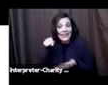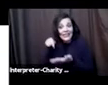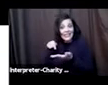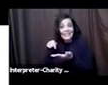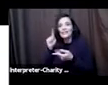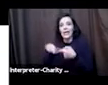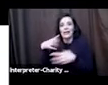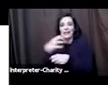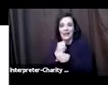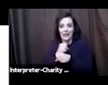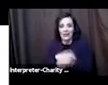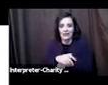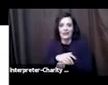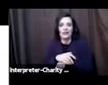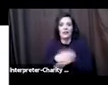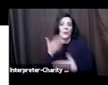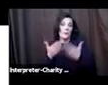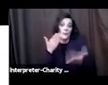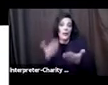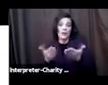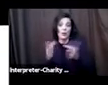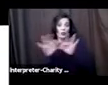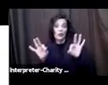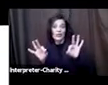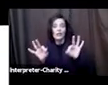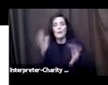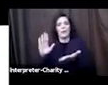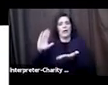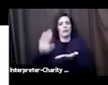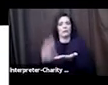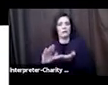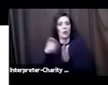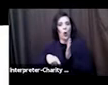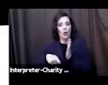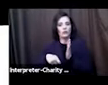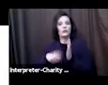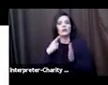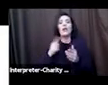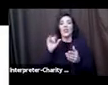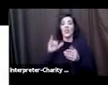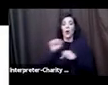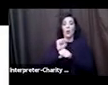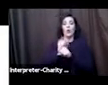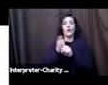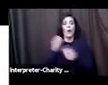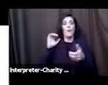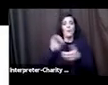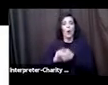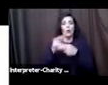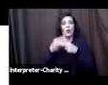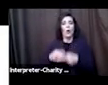and they're either free or at a very, very low cost. We do that work through reuse partners all across the